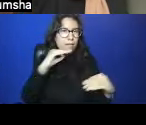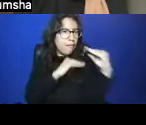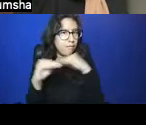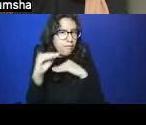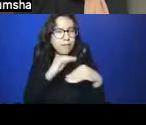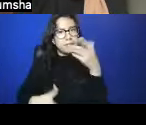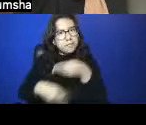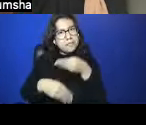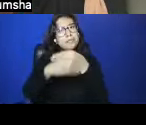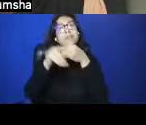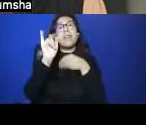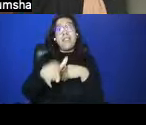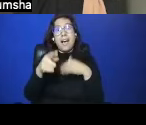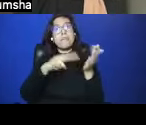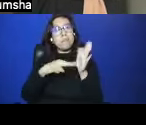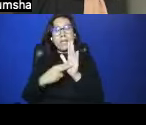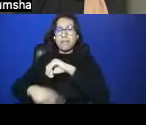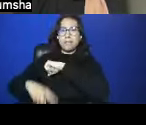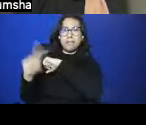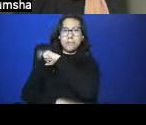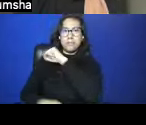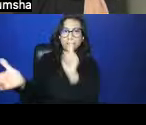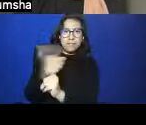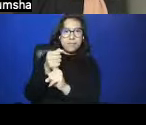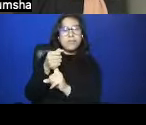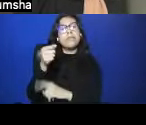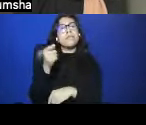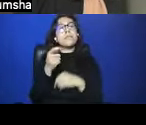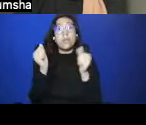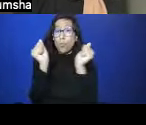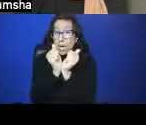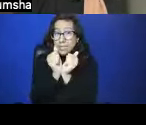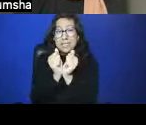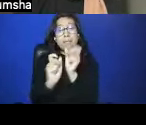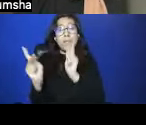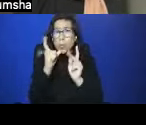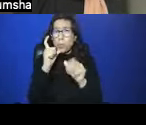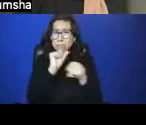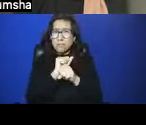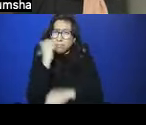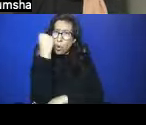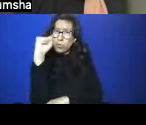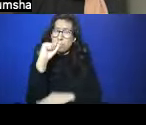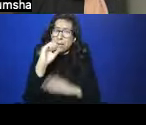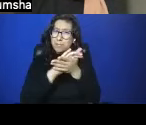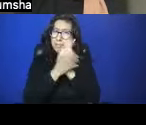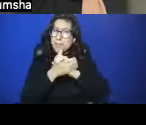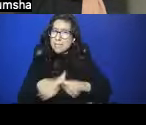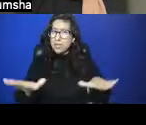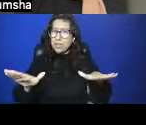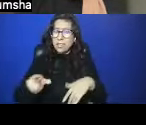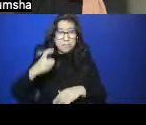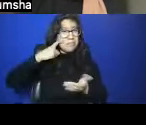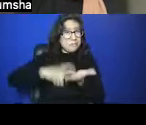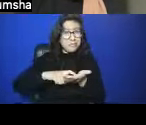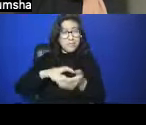action in this case is then to criminalize dissent, especially through arresting peaceful protesters. We're seeing this right now in Cop